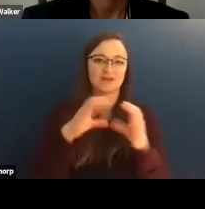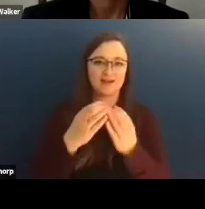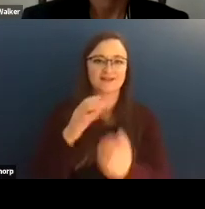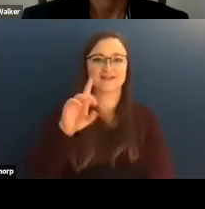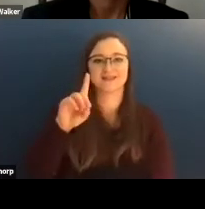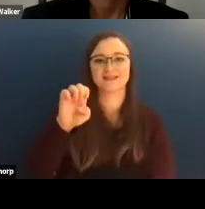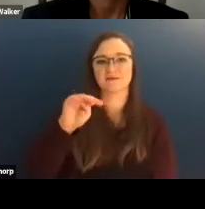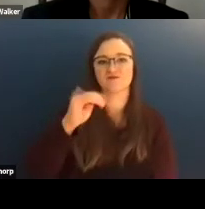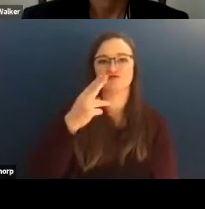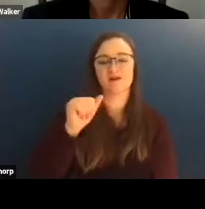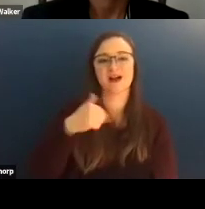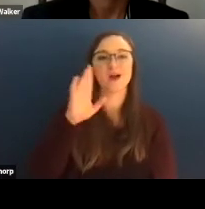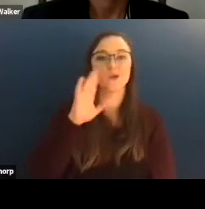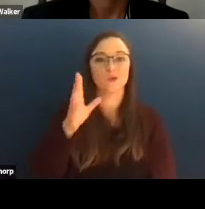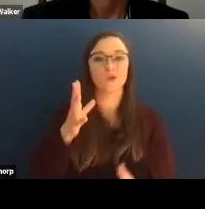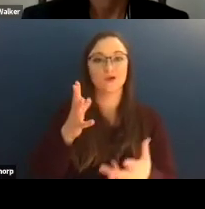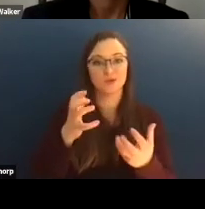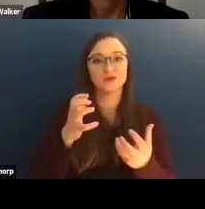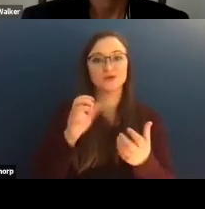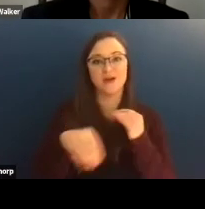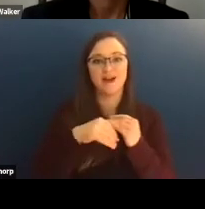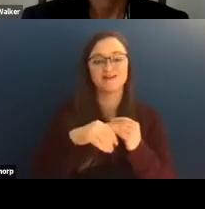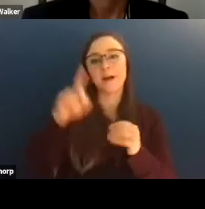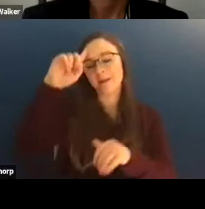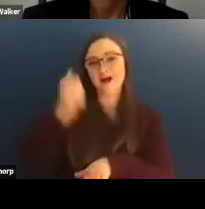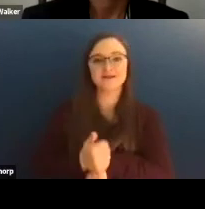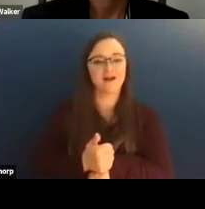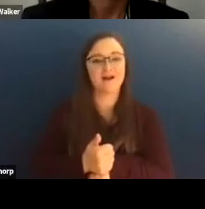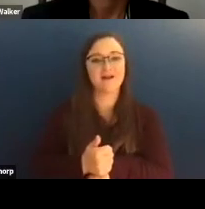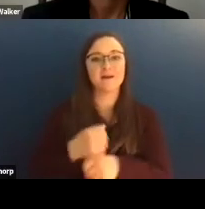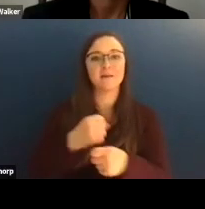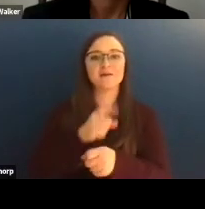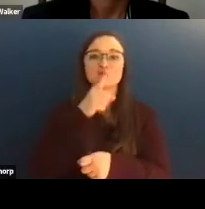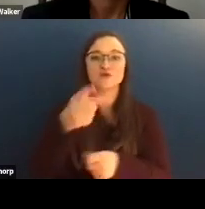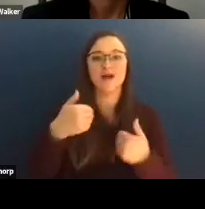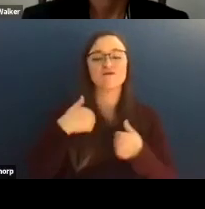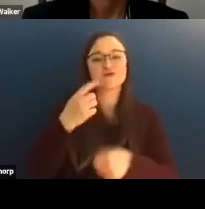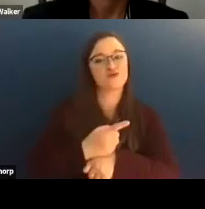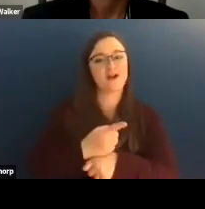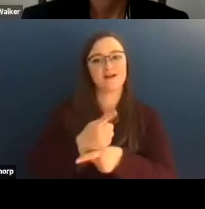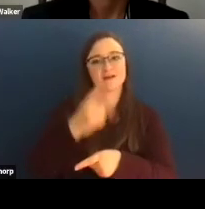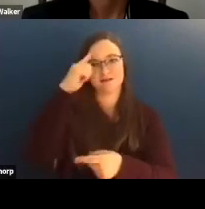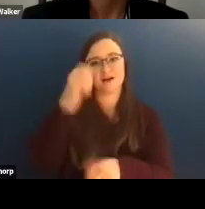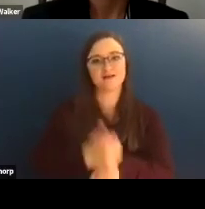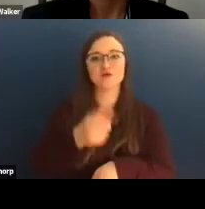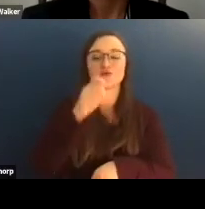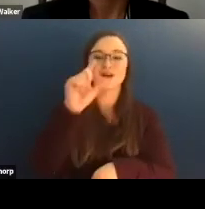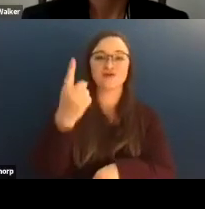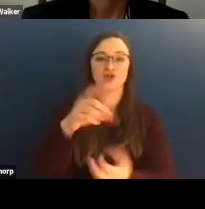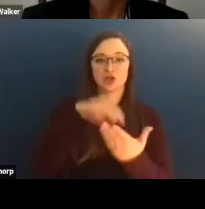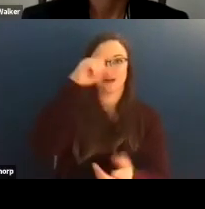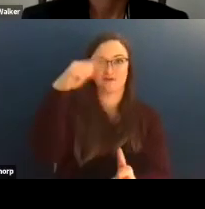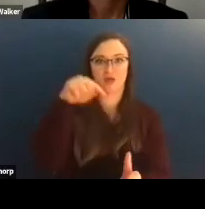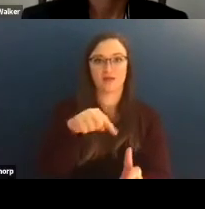that mindset, make sure you're approaching things with the right mindset, and that you're not just simply learning it for this